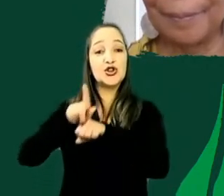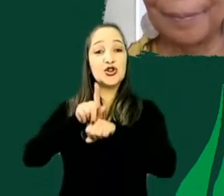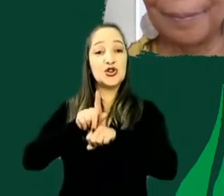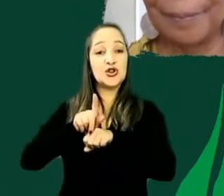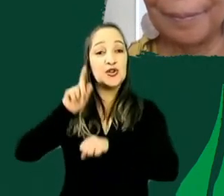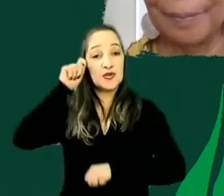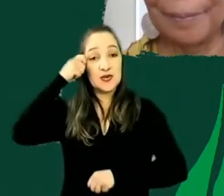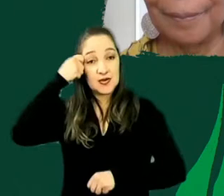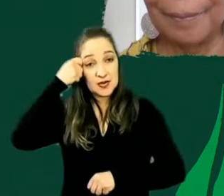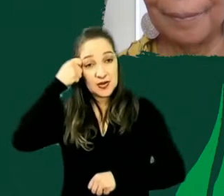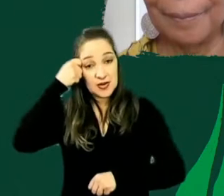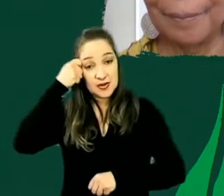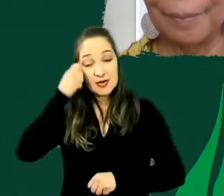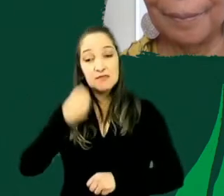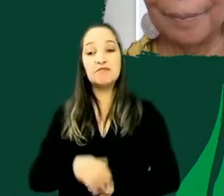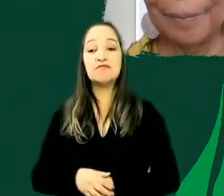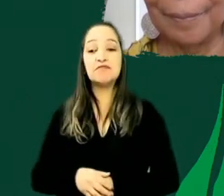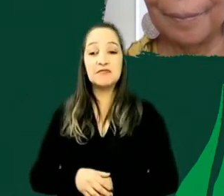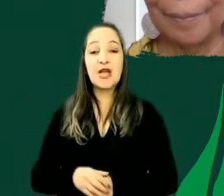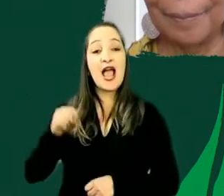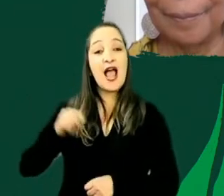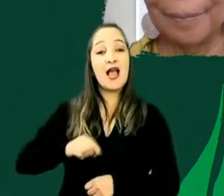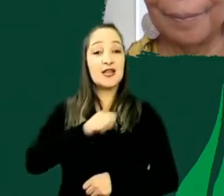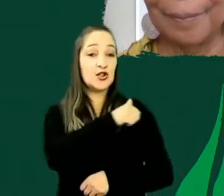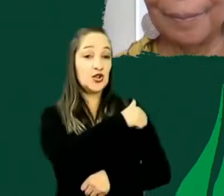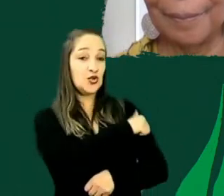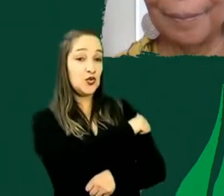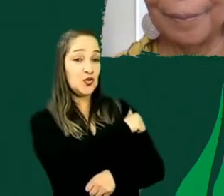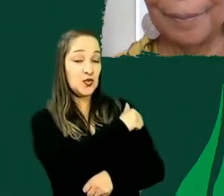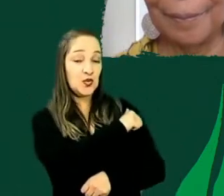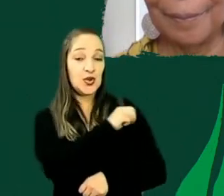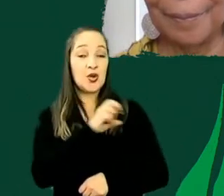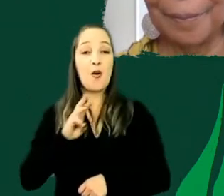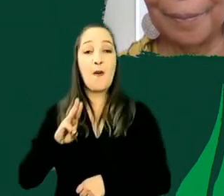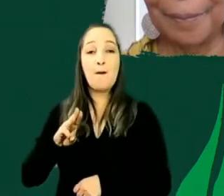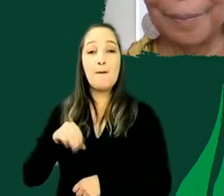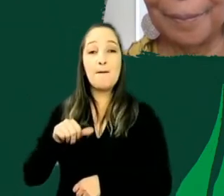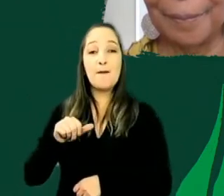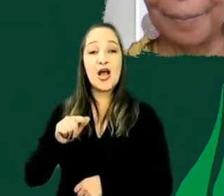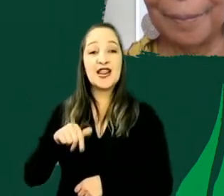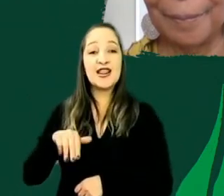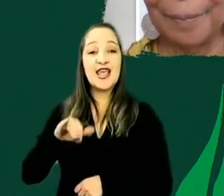managed by Blacks. Maneco in Rio de Janeiro as well,